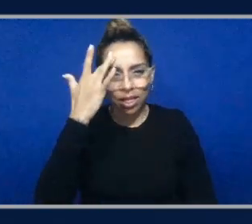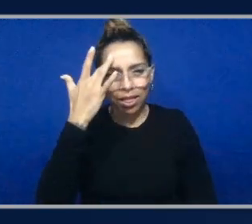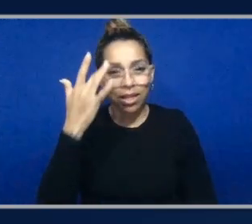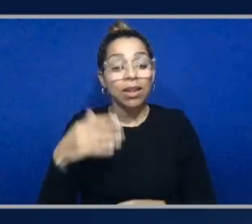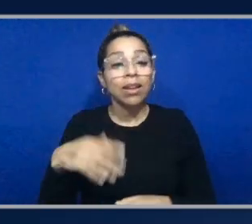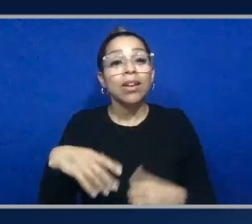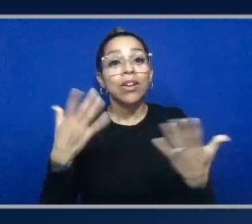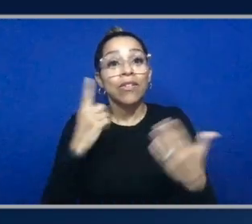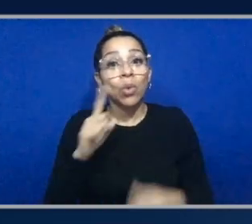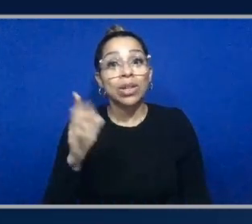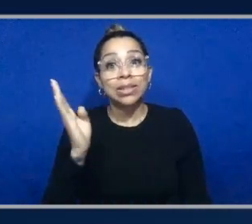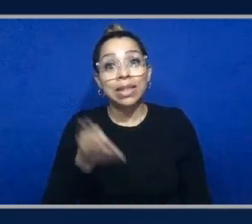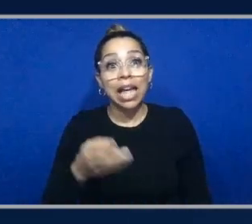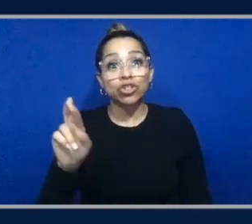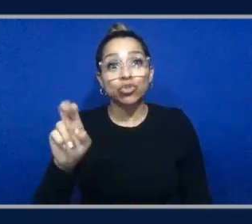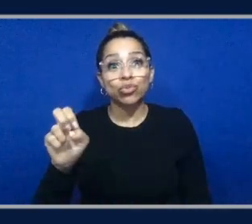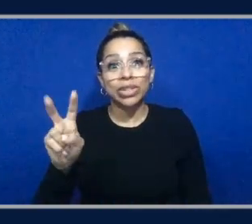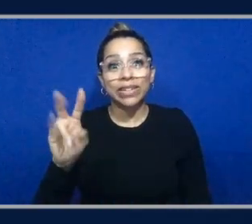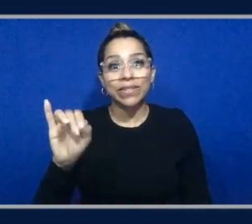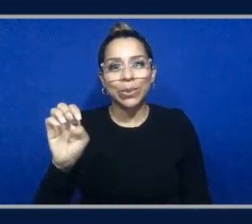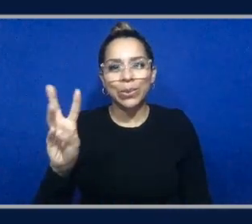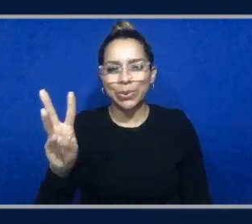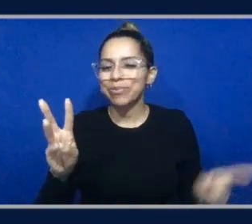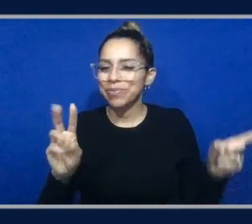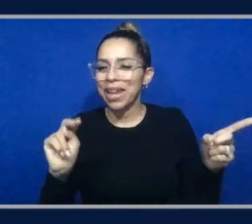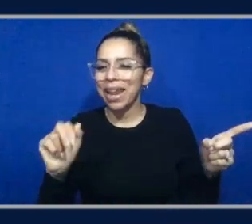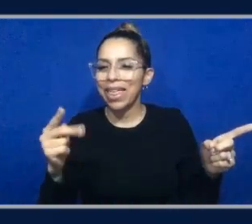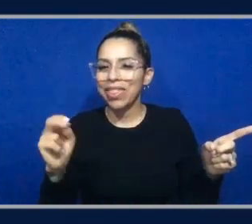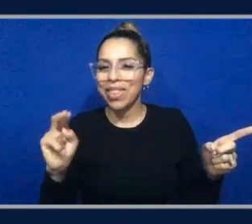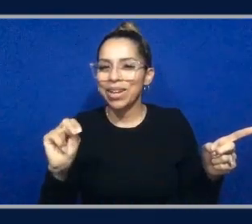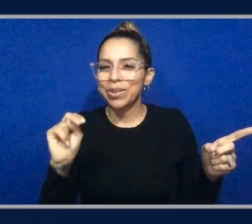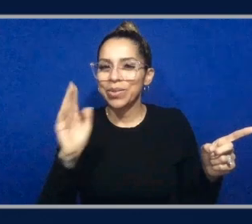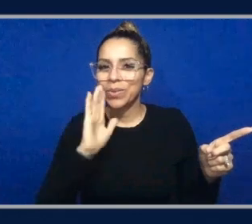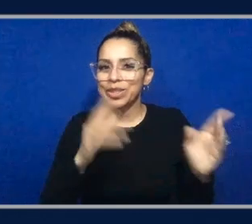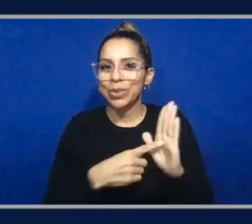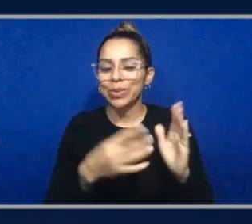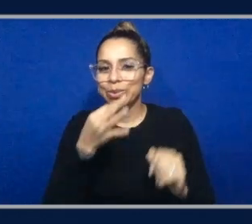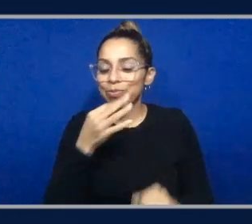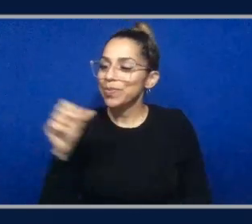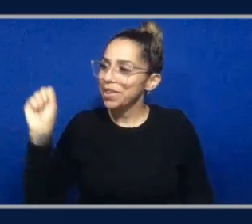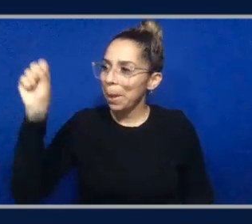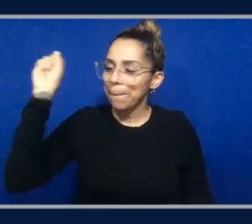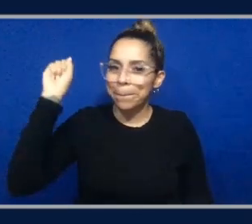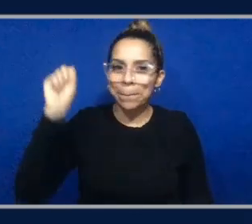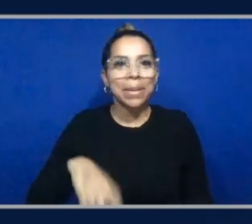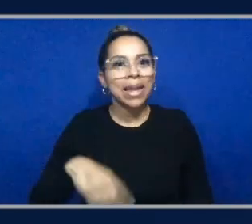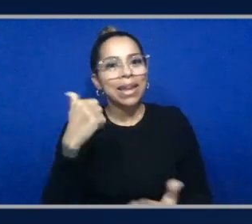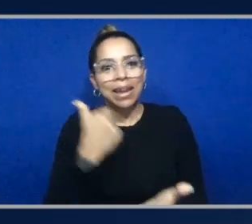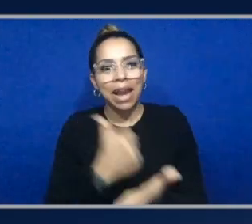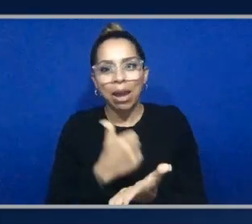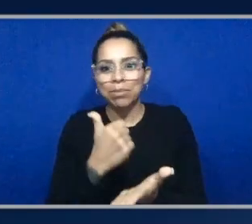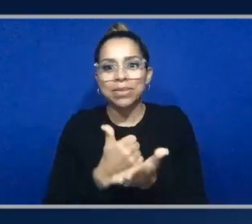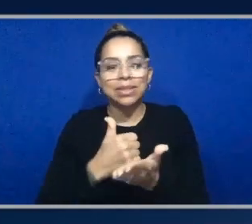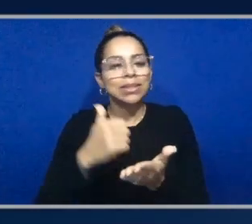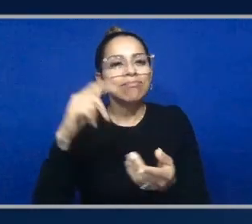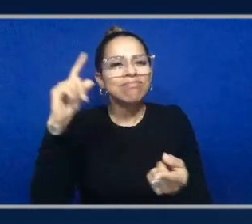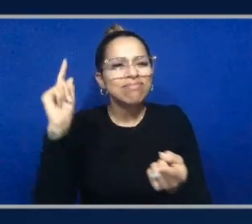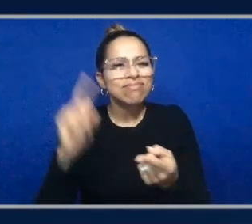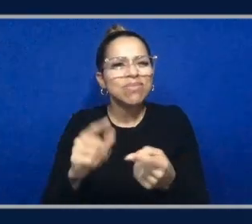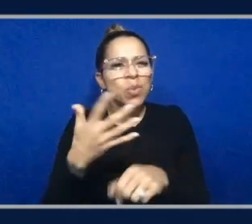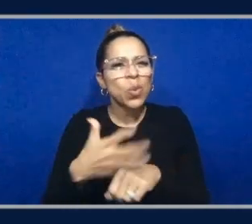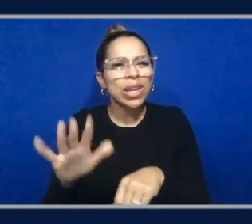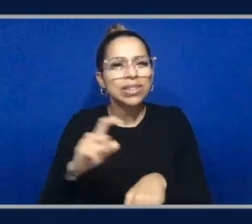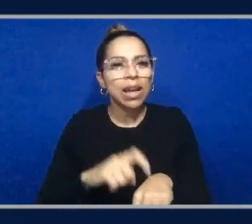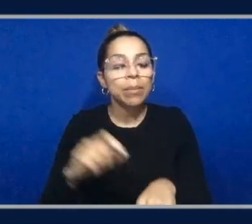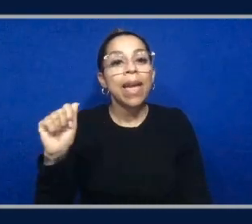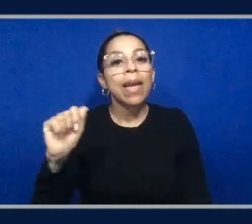show here shortly, he's probably kicking it off right now. Yep. is remove some of that wasted time, right? Let the AI be your first reviewer so that you get a